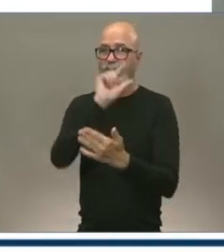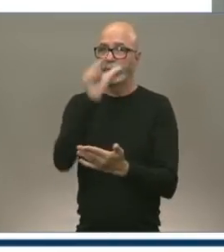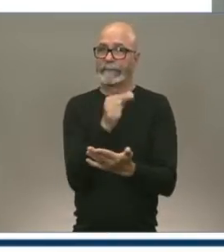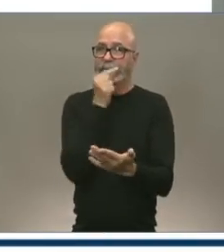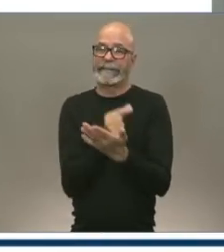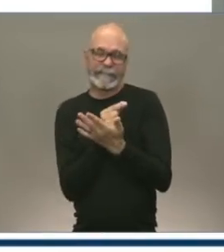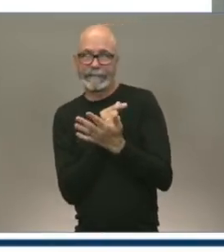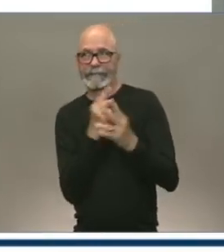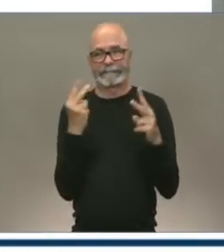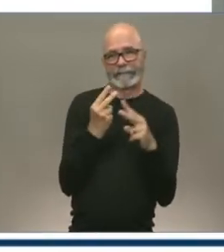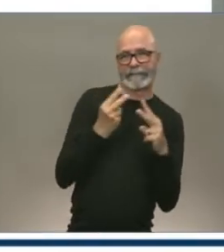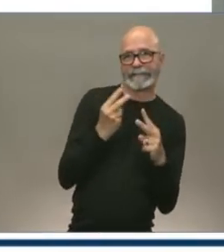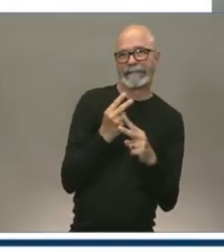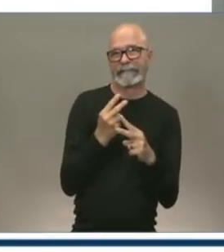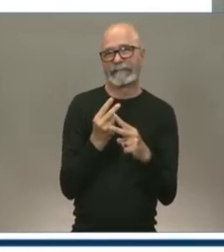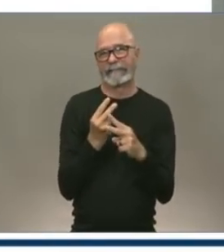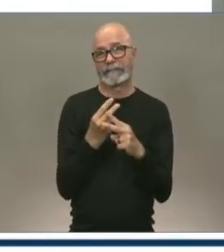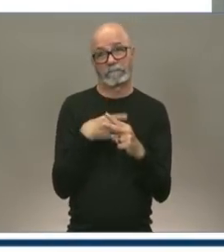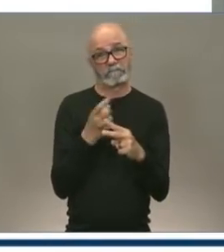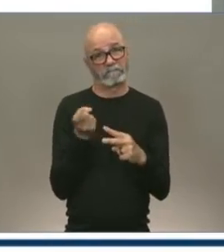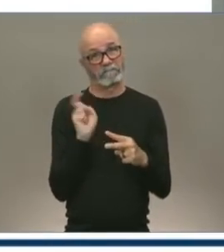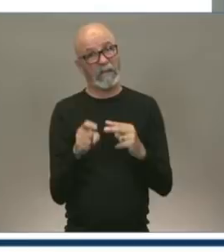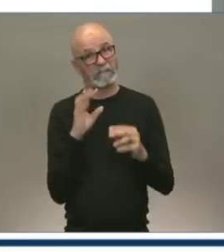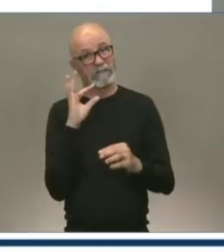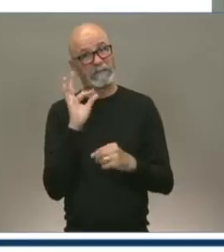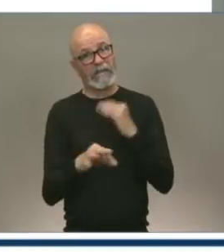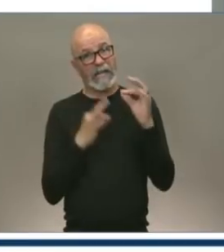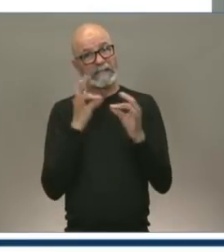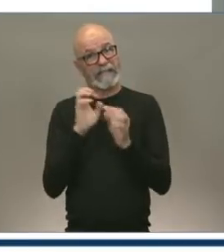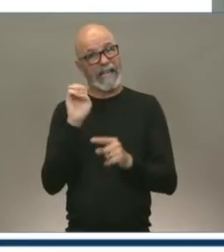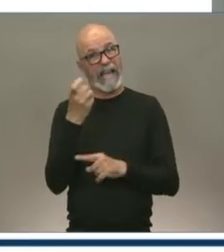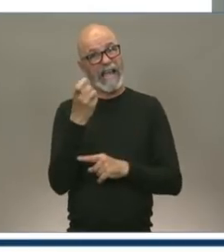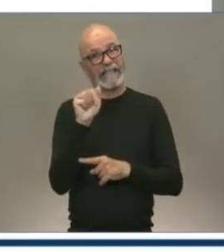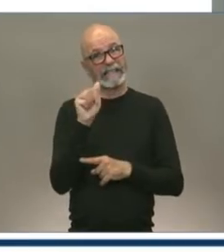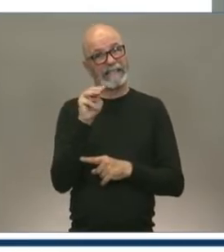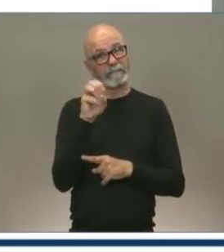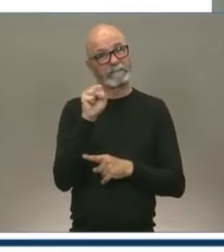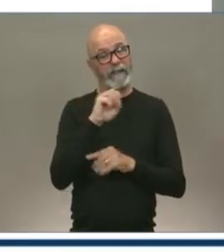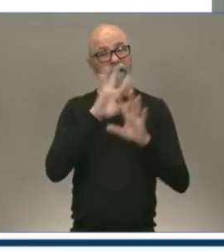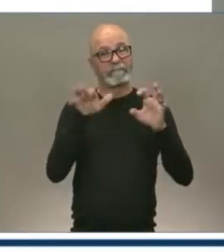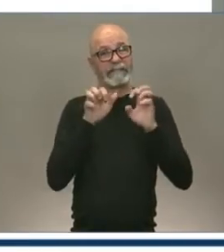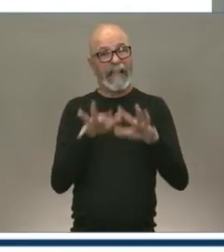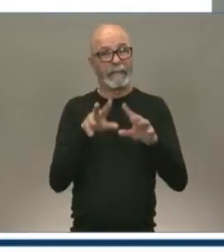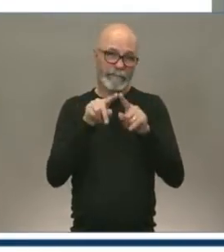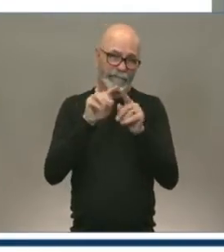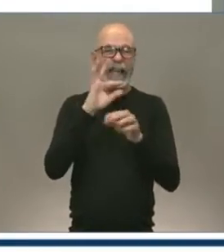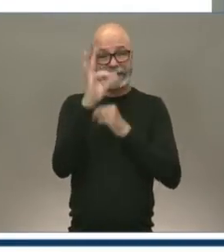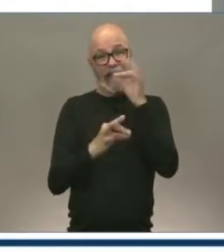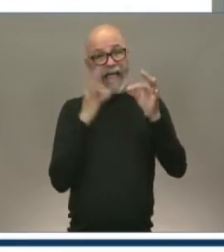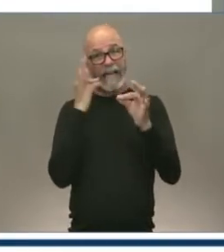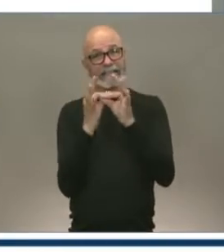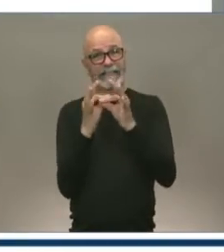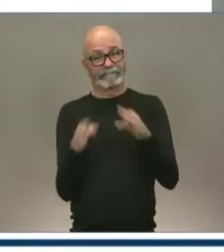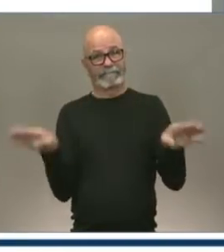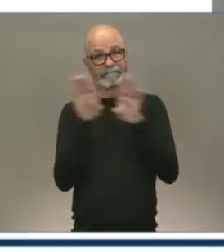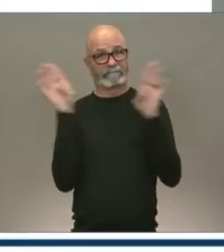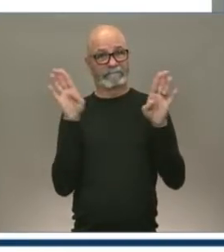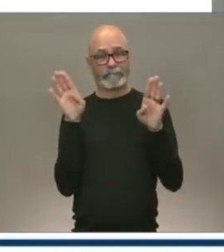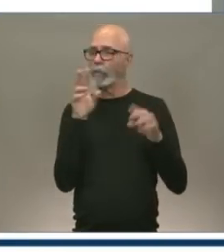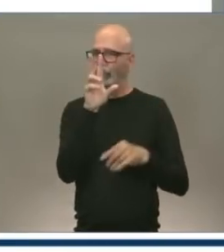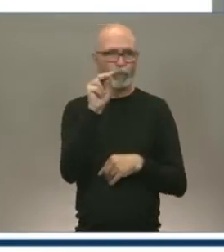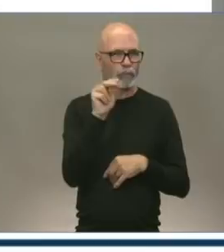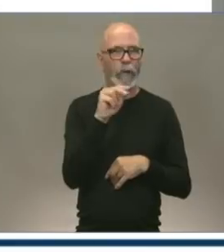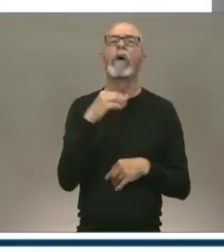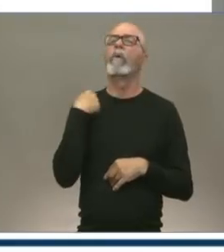of any need to cancel any examinations. They should be able to curtail the schedule at a local